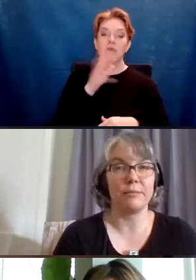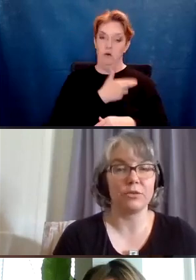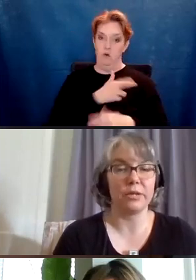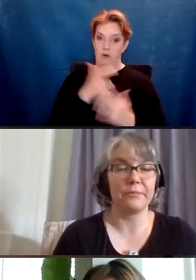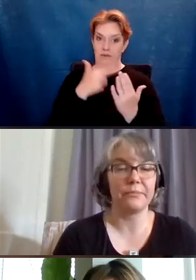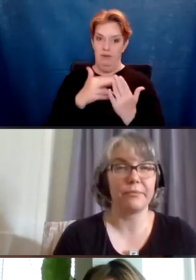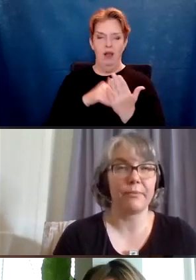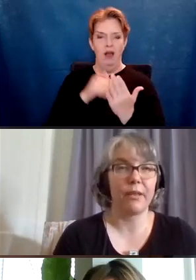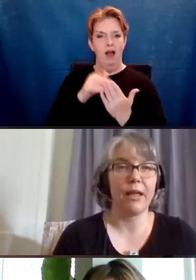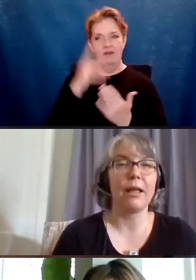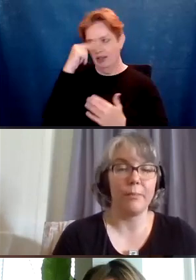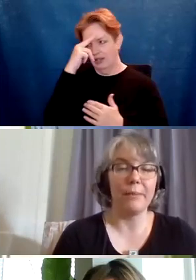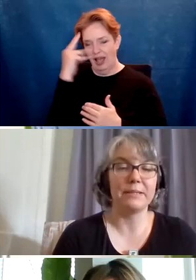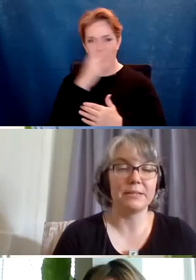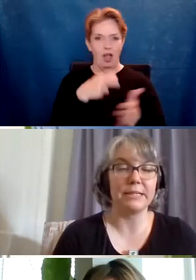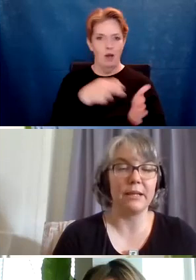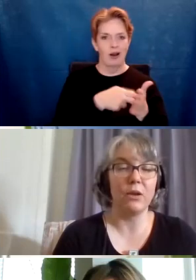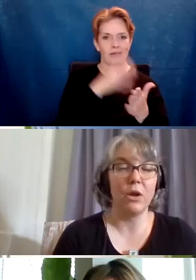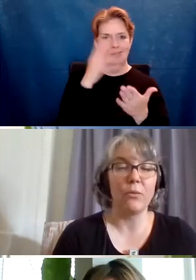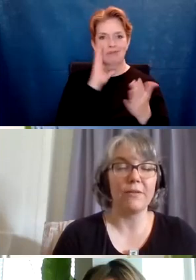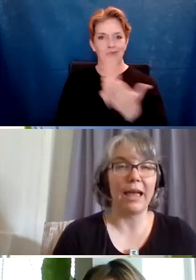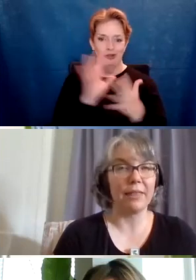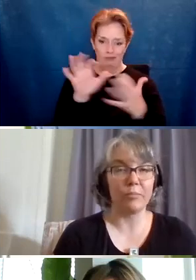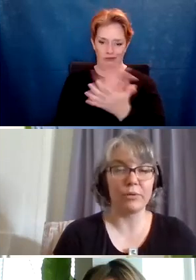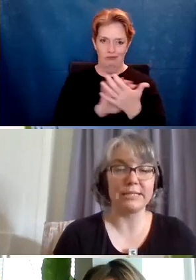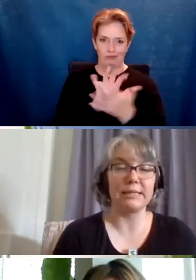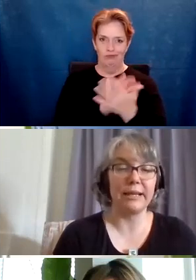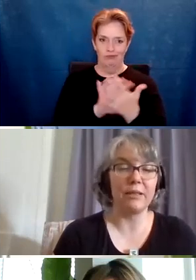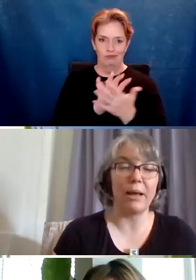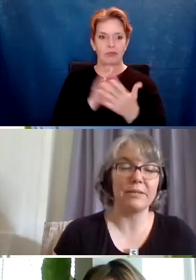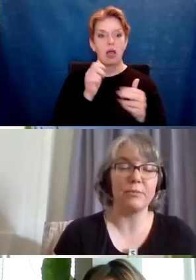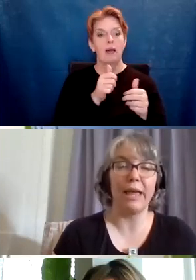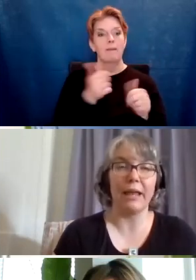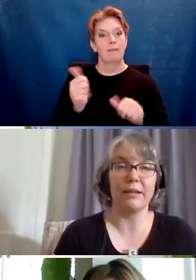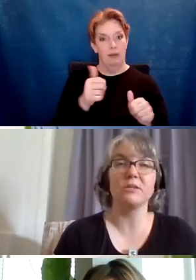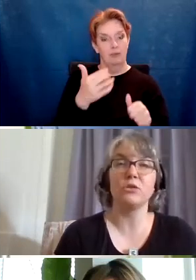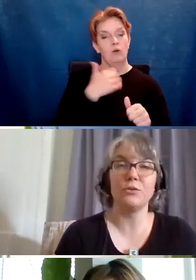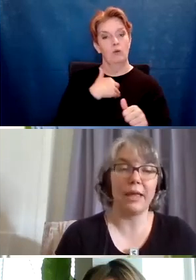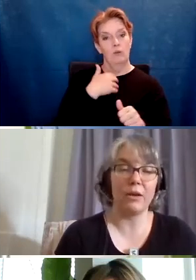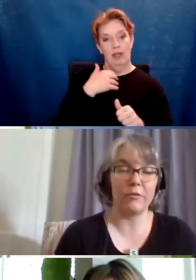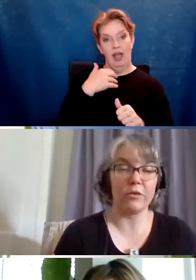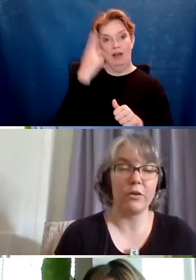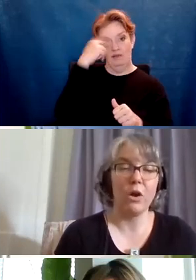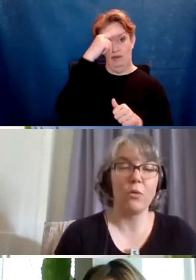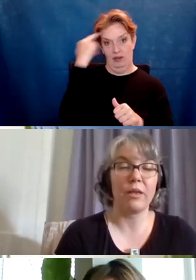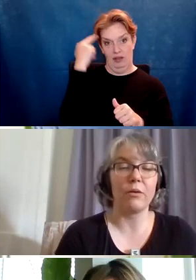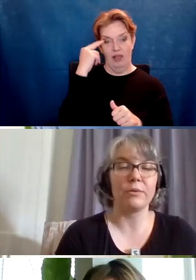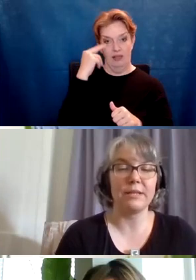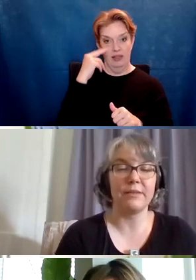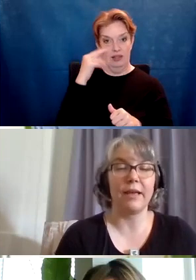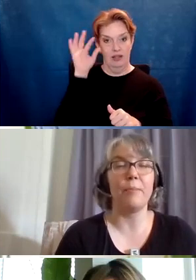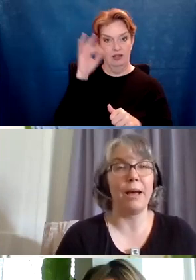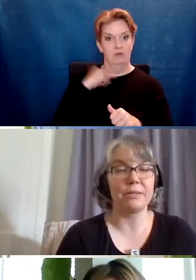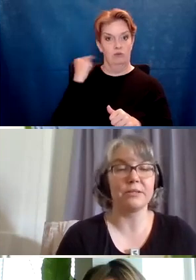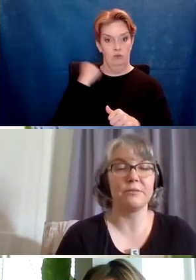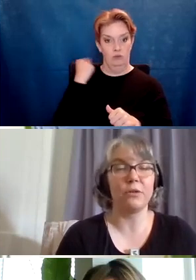Protestant imagery. In the baptism scene, we have Catholic priests leading the baptismal candidates to the Cane River, where they are